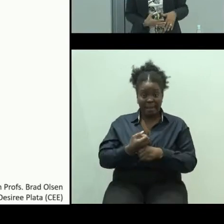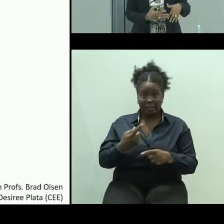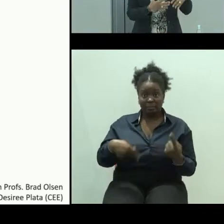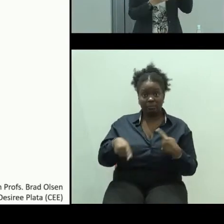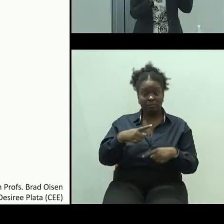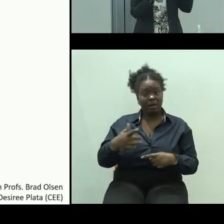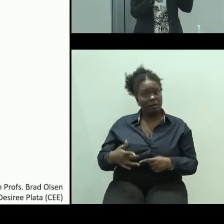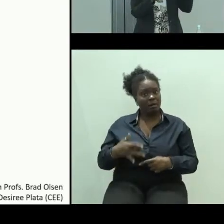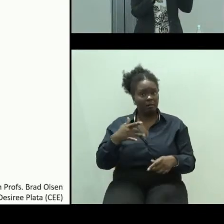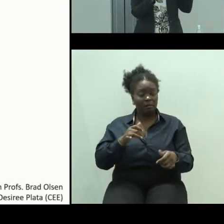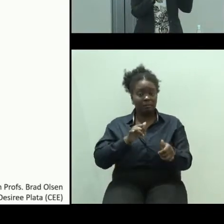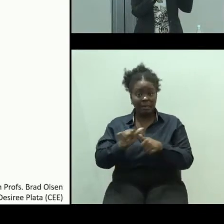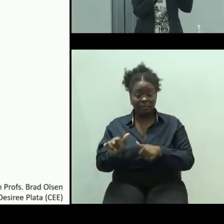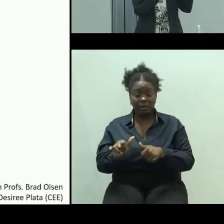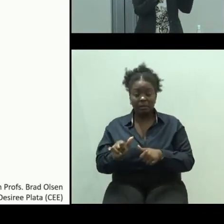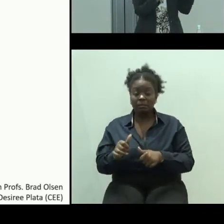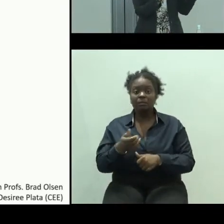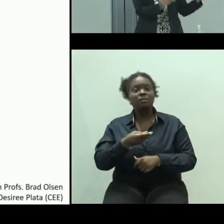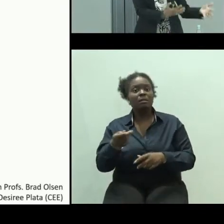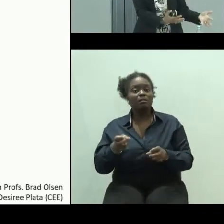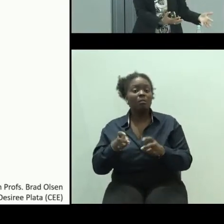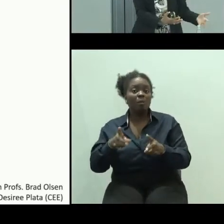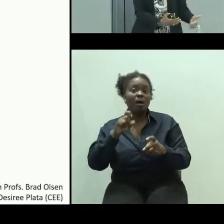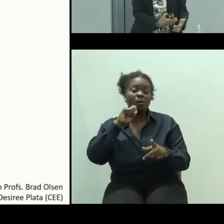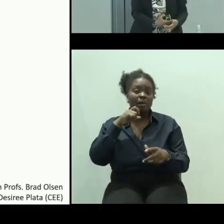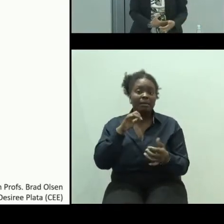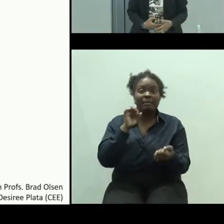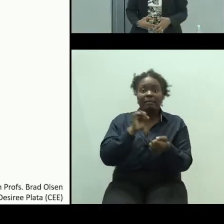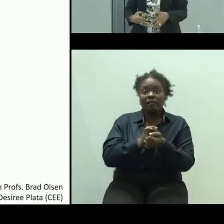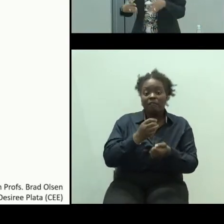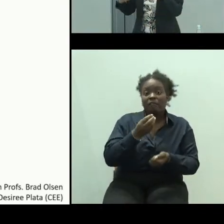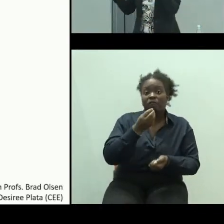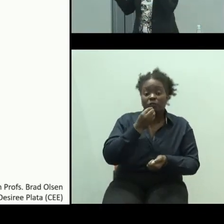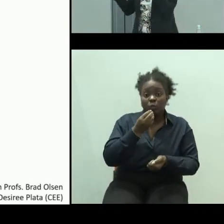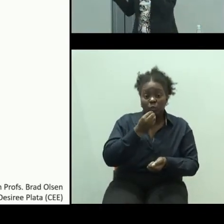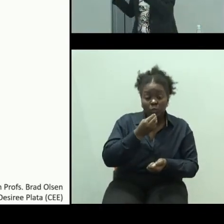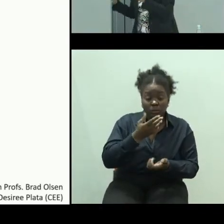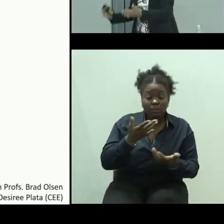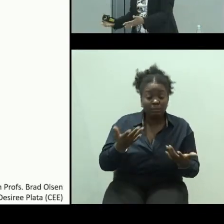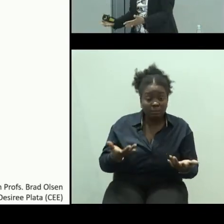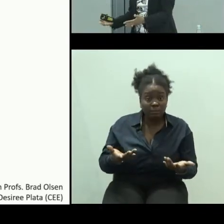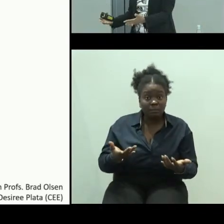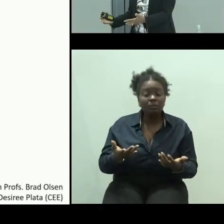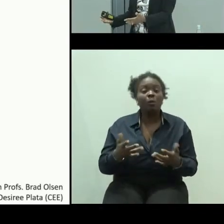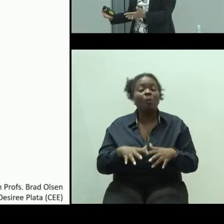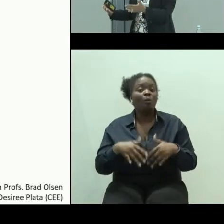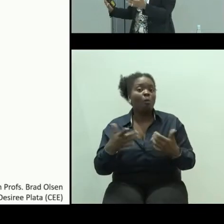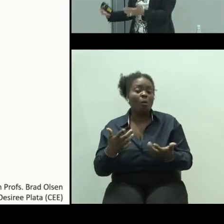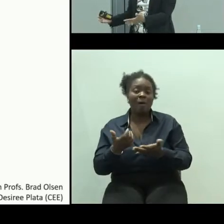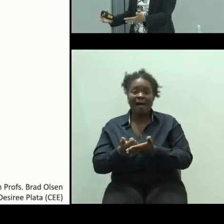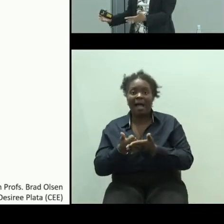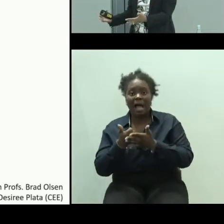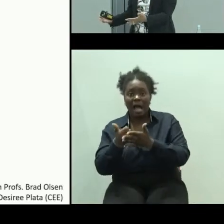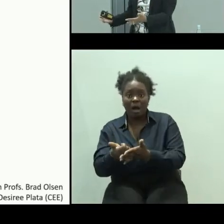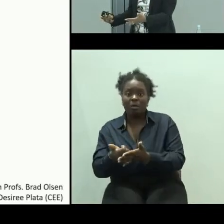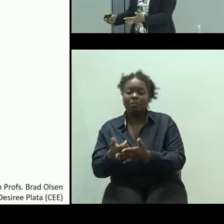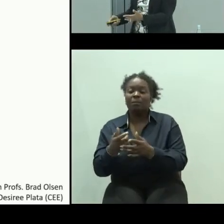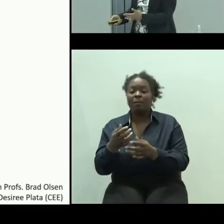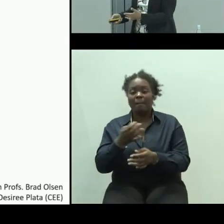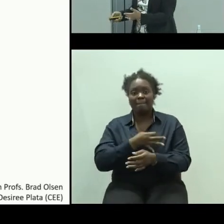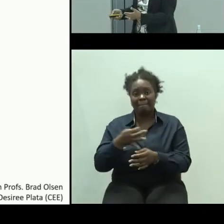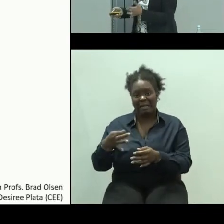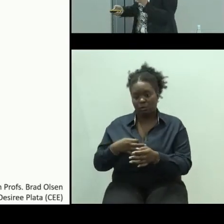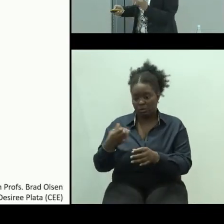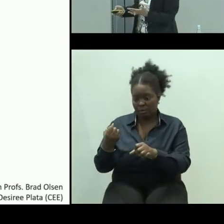In some ways it helps to preserve food and make it more available. In some ways it helps to actually provide important medical